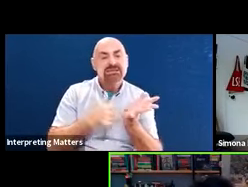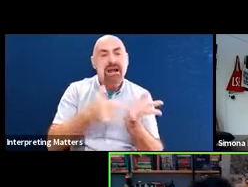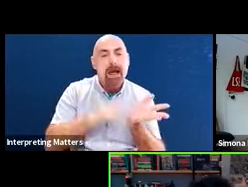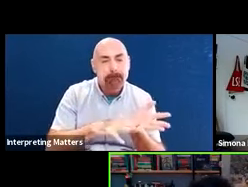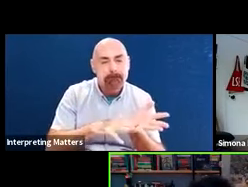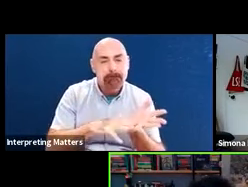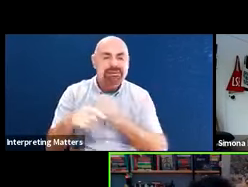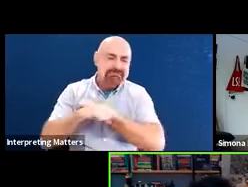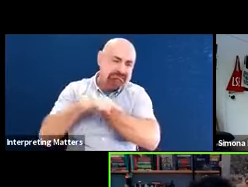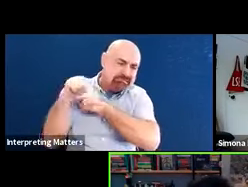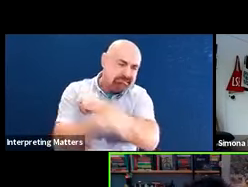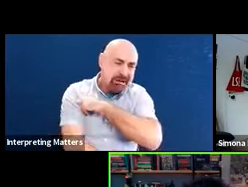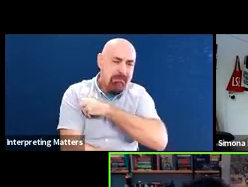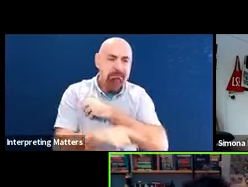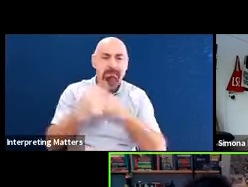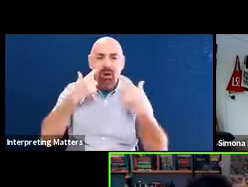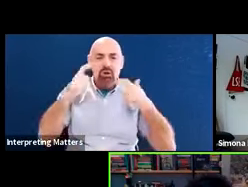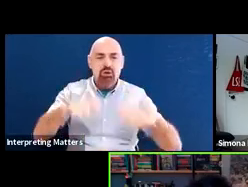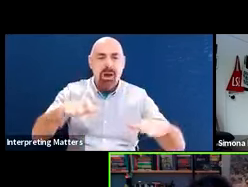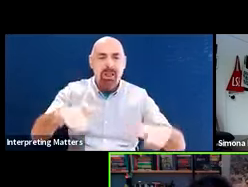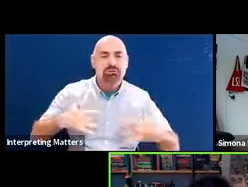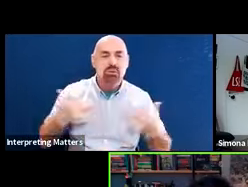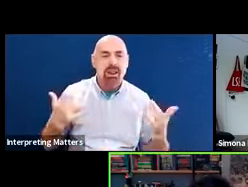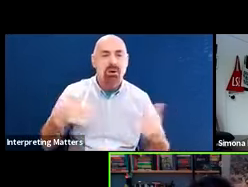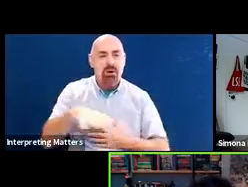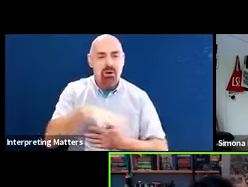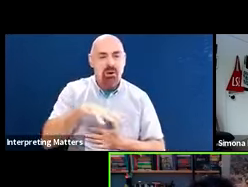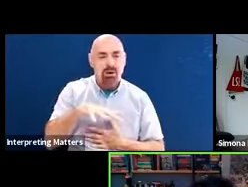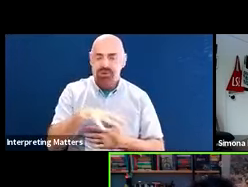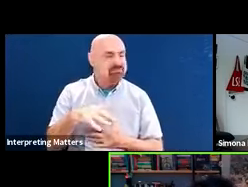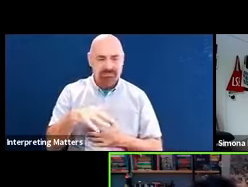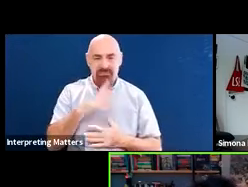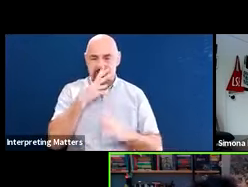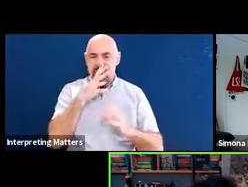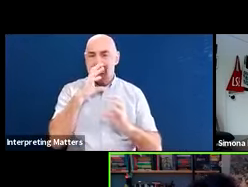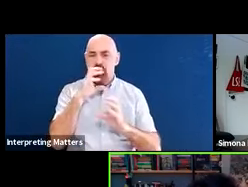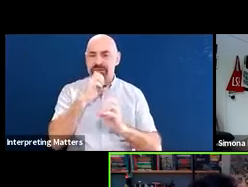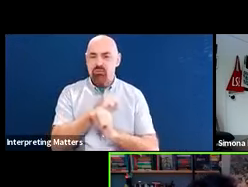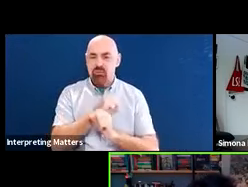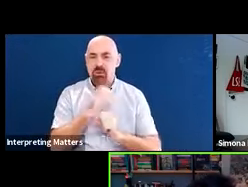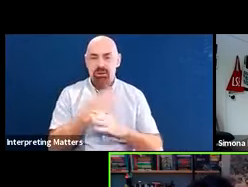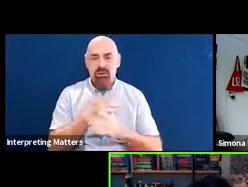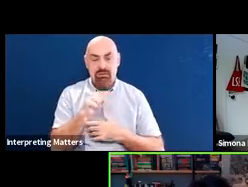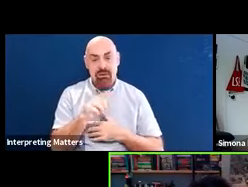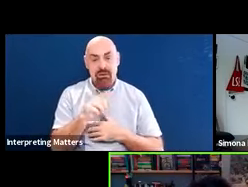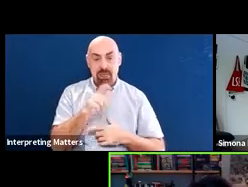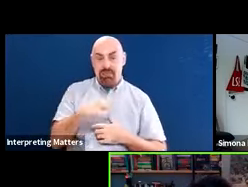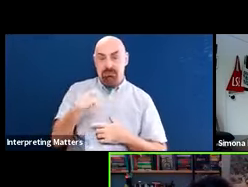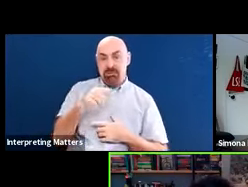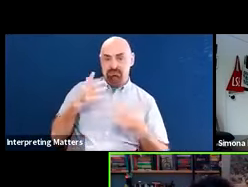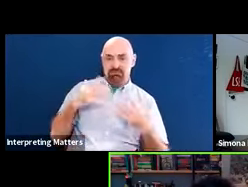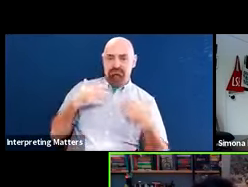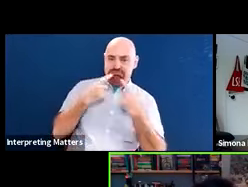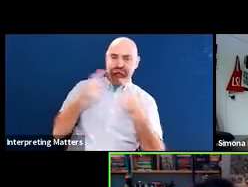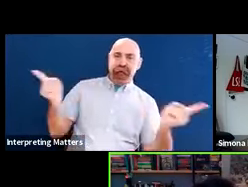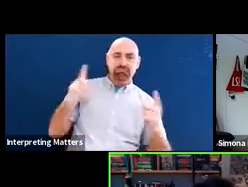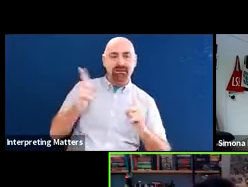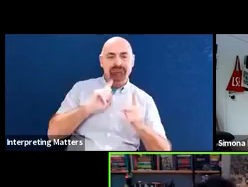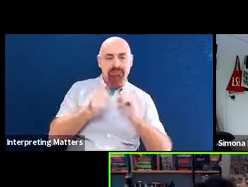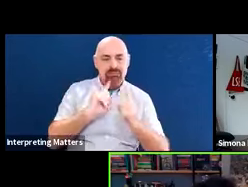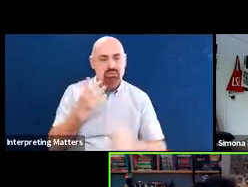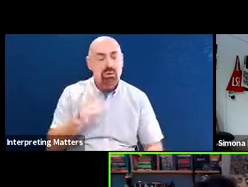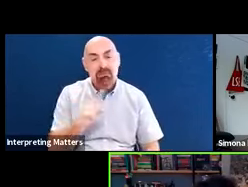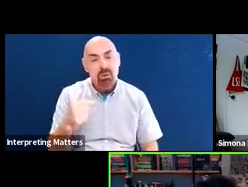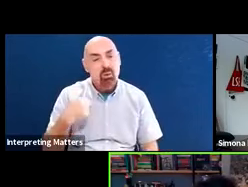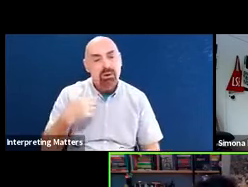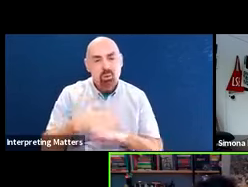and so on and so forth. And of course, data that's shared directly by the clients is not something that we can make available. However, we do work with a